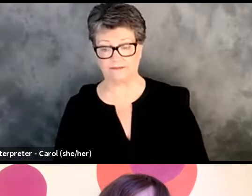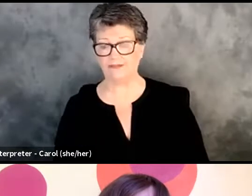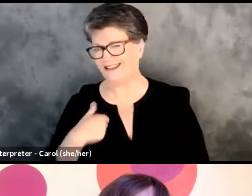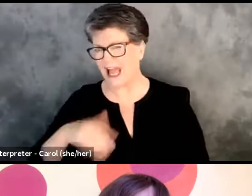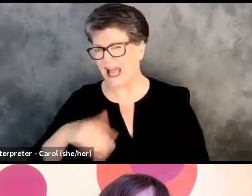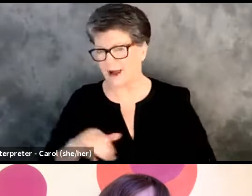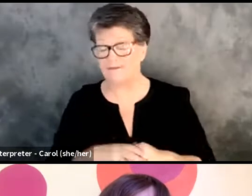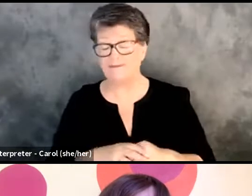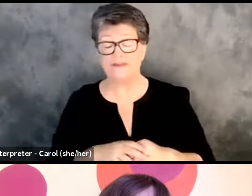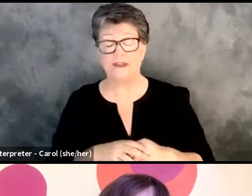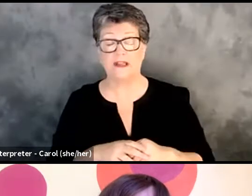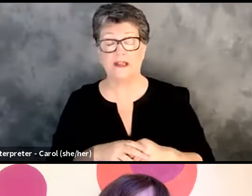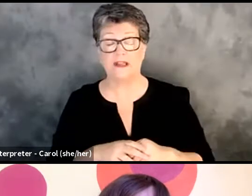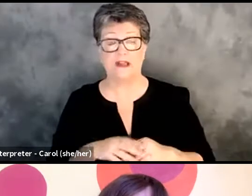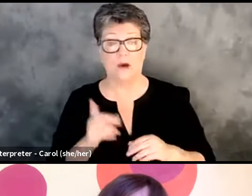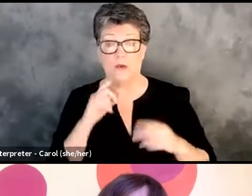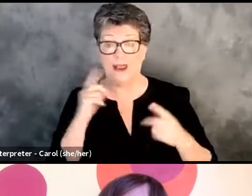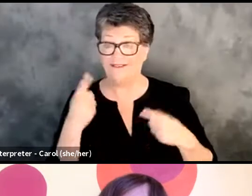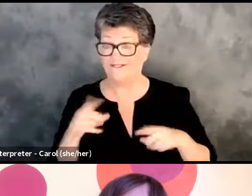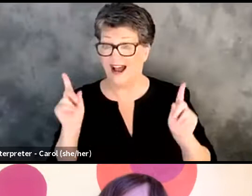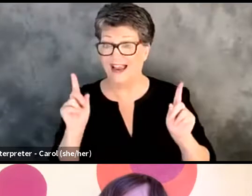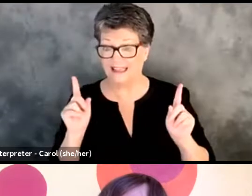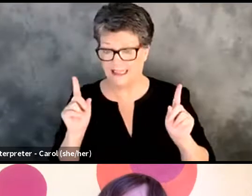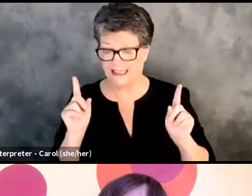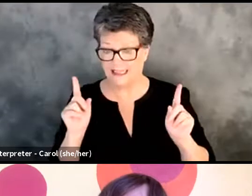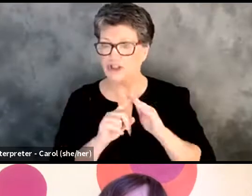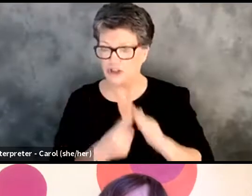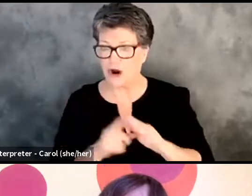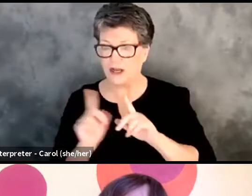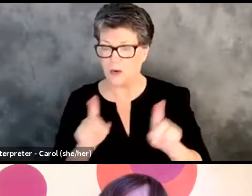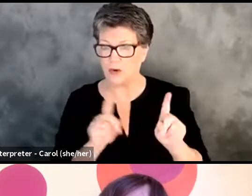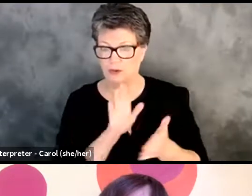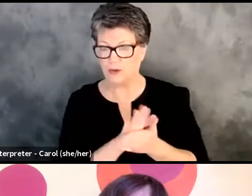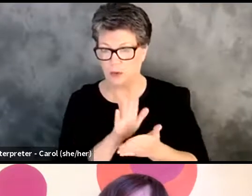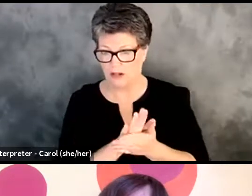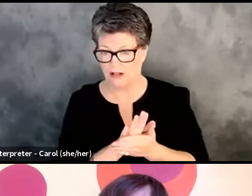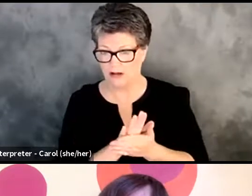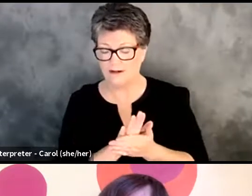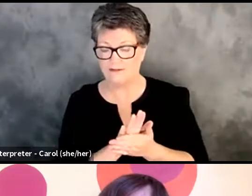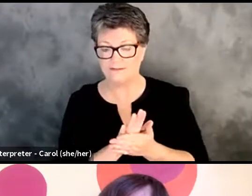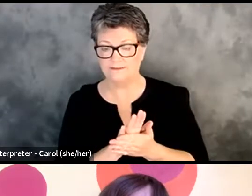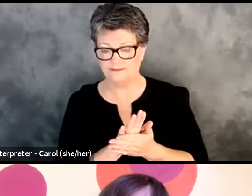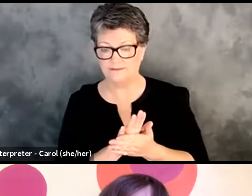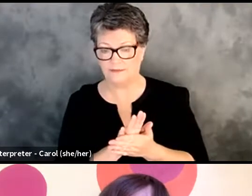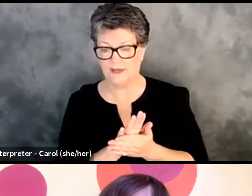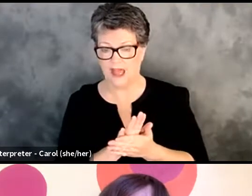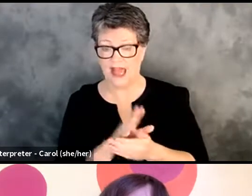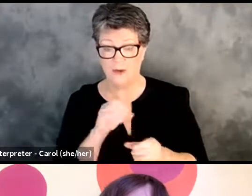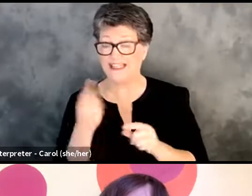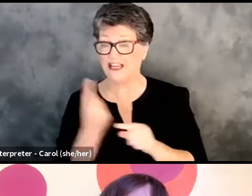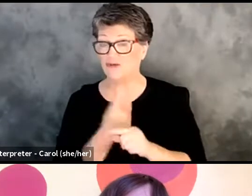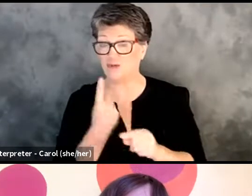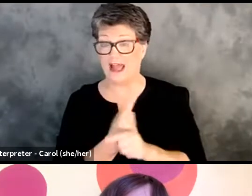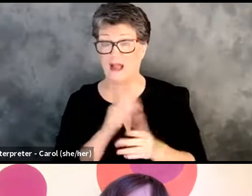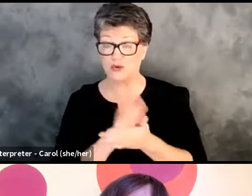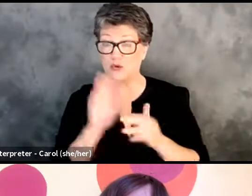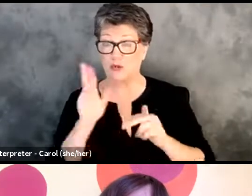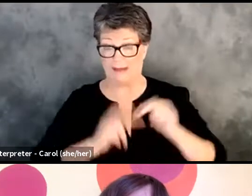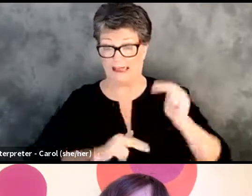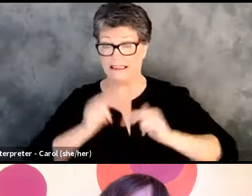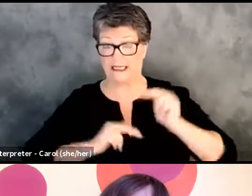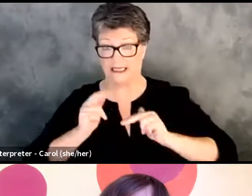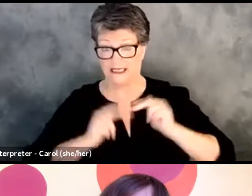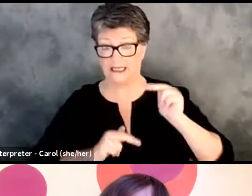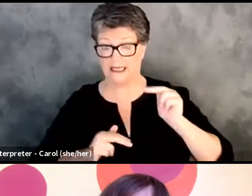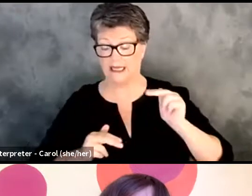I finally did start going to school, I was in a regular school building but the